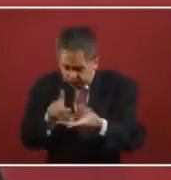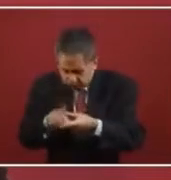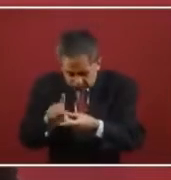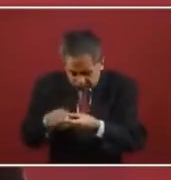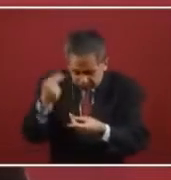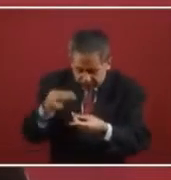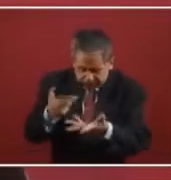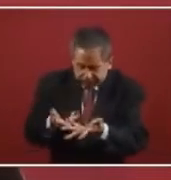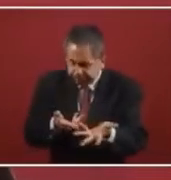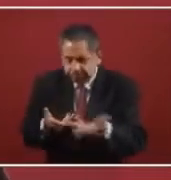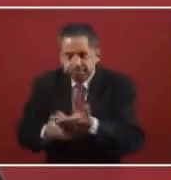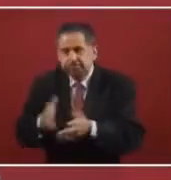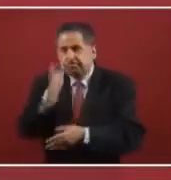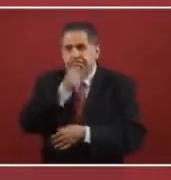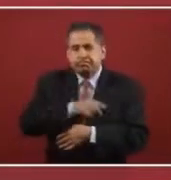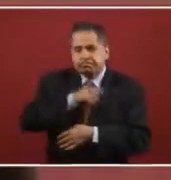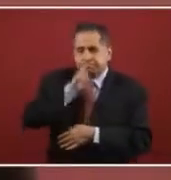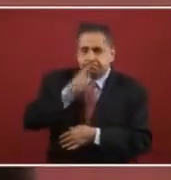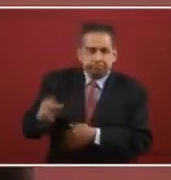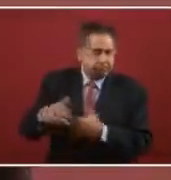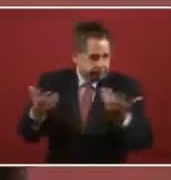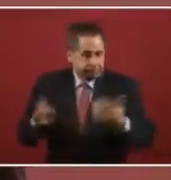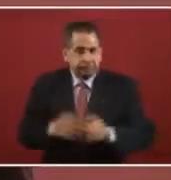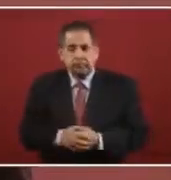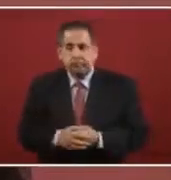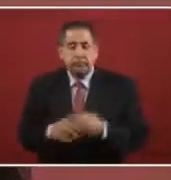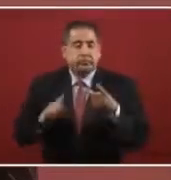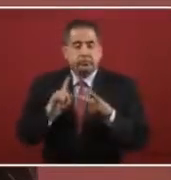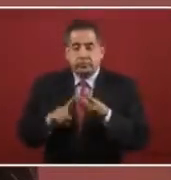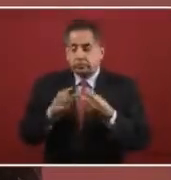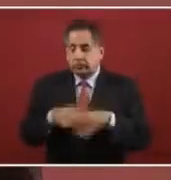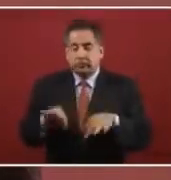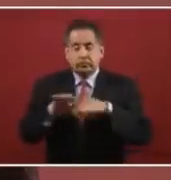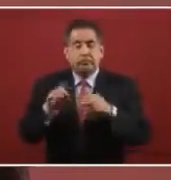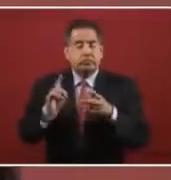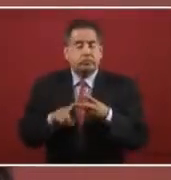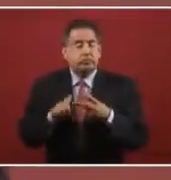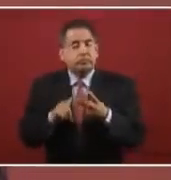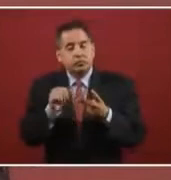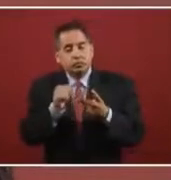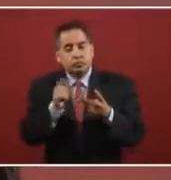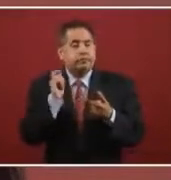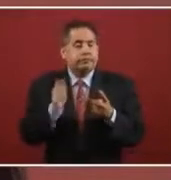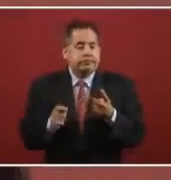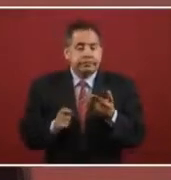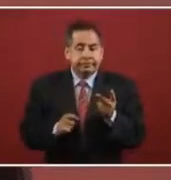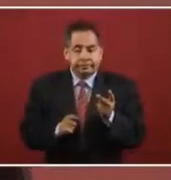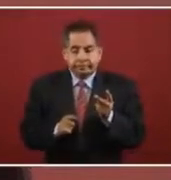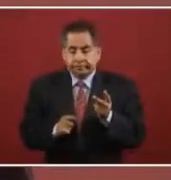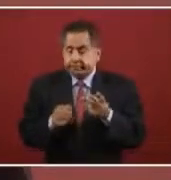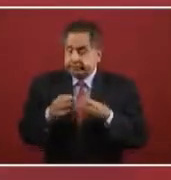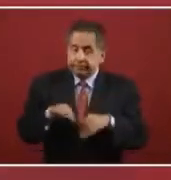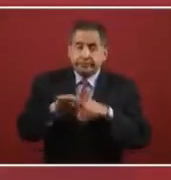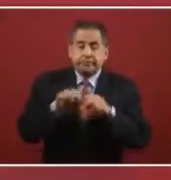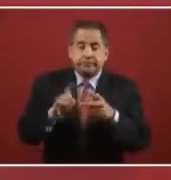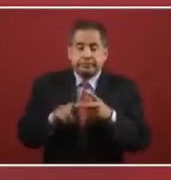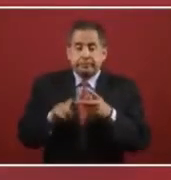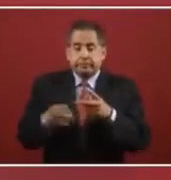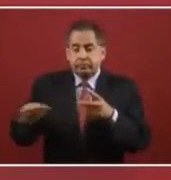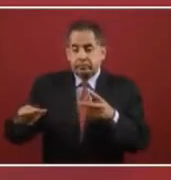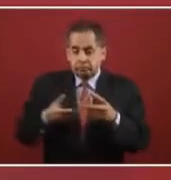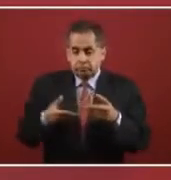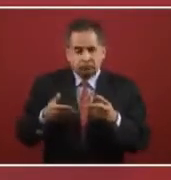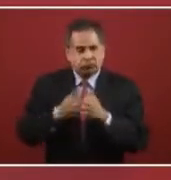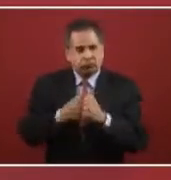sometimes they forget to give us their contact data, so it's hard for us to find them. So it's very important to put data in